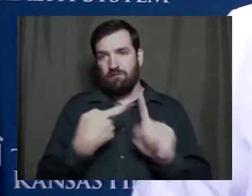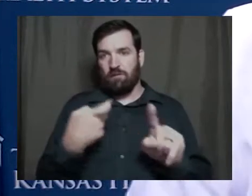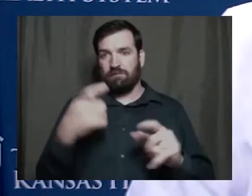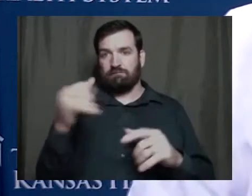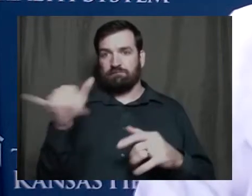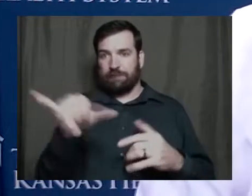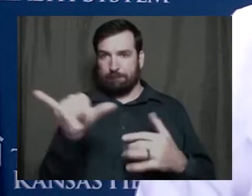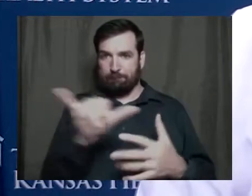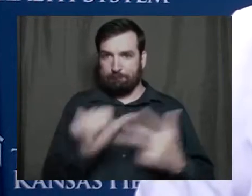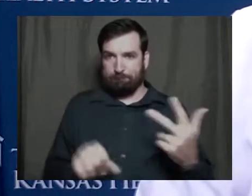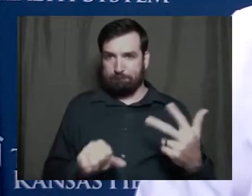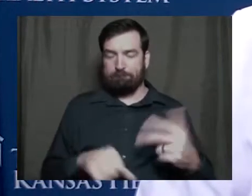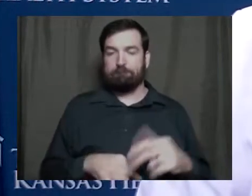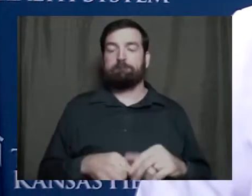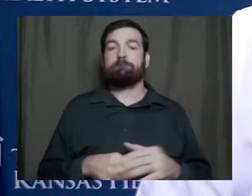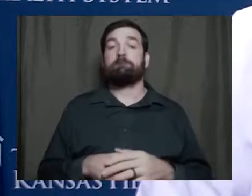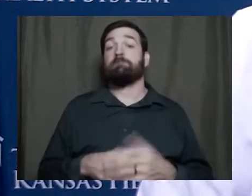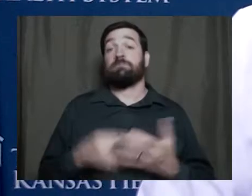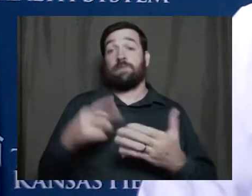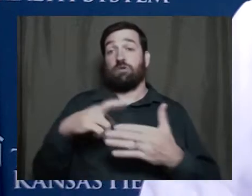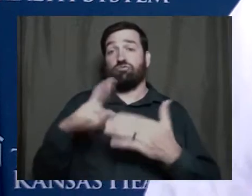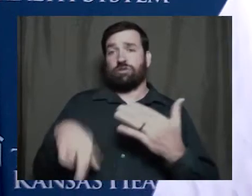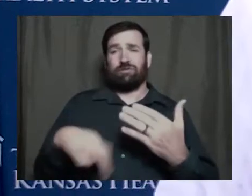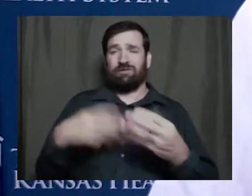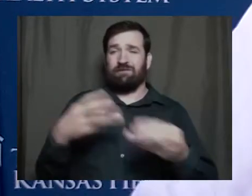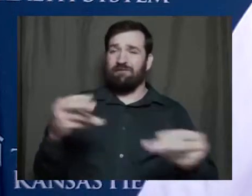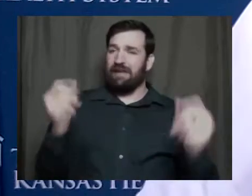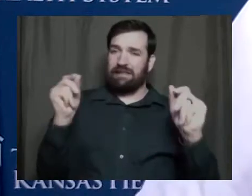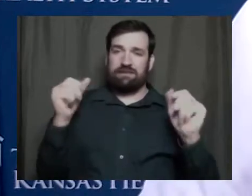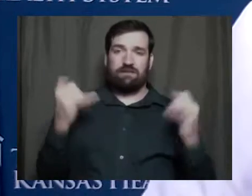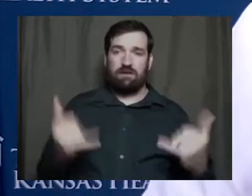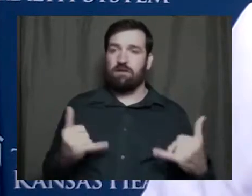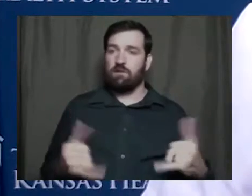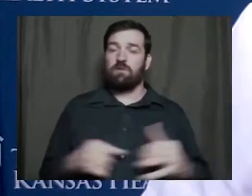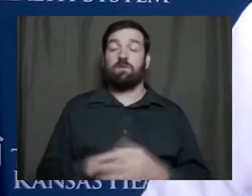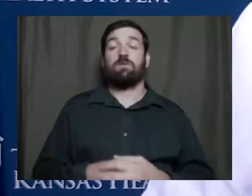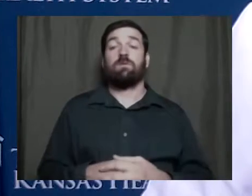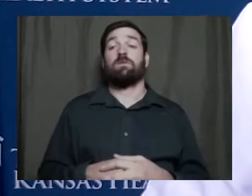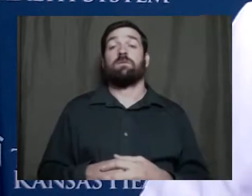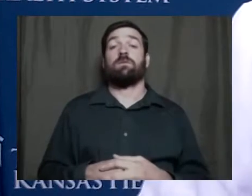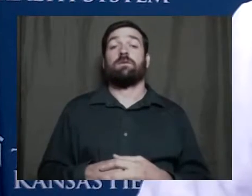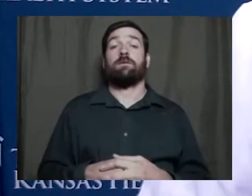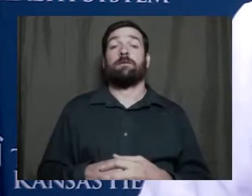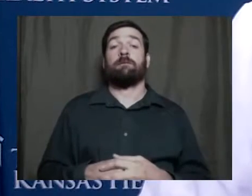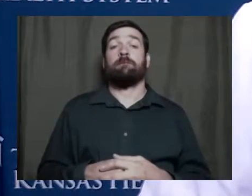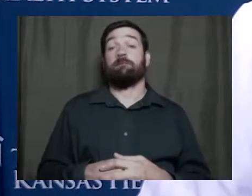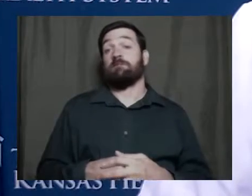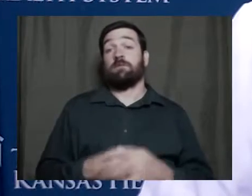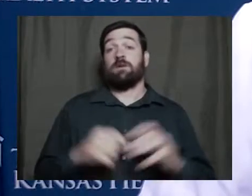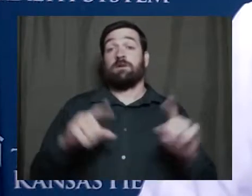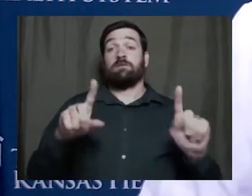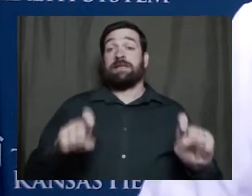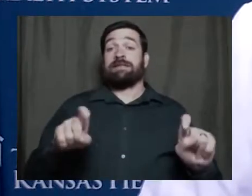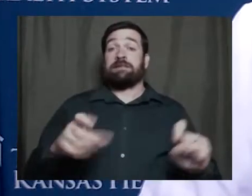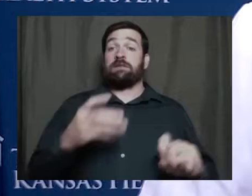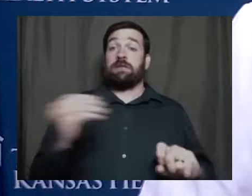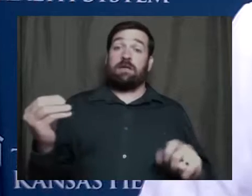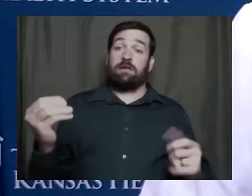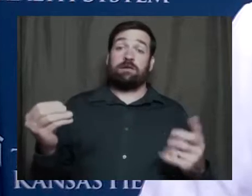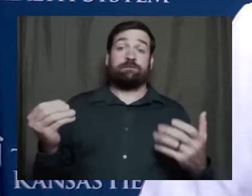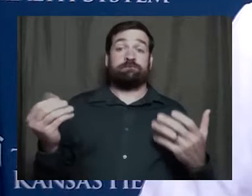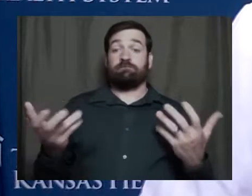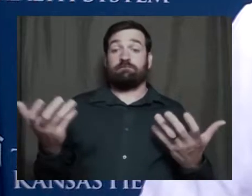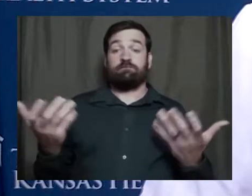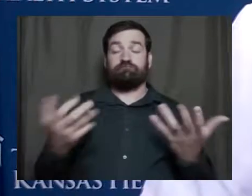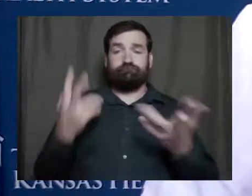and you get results back very quickly at this point in time still. So testing and being cautious is